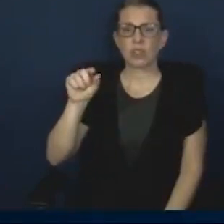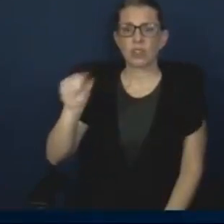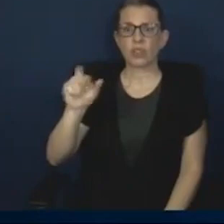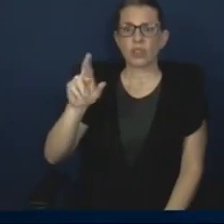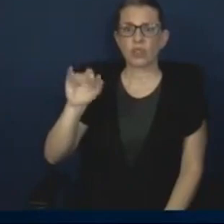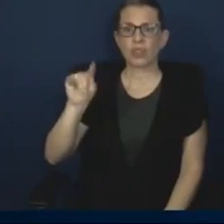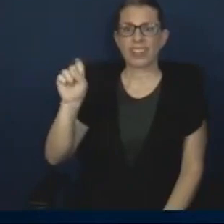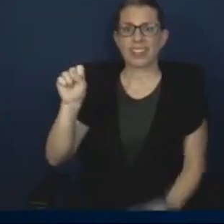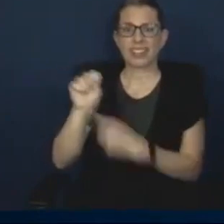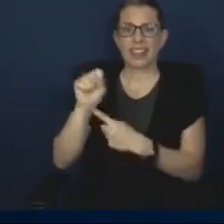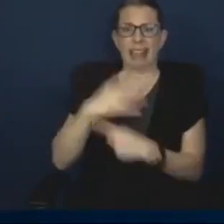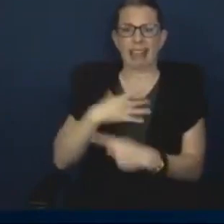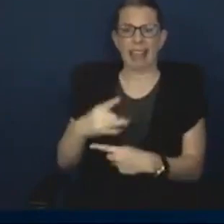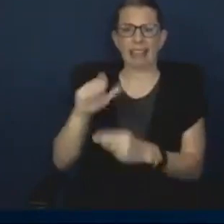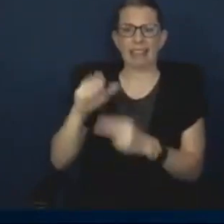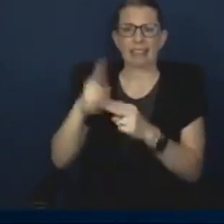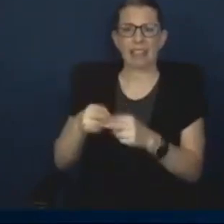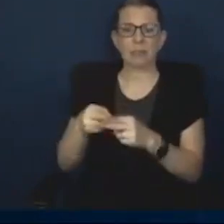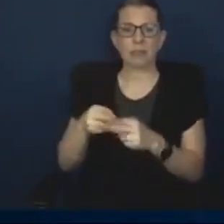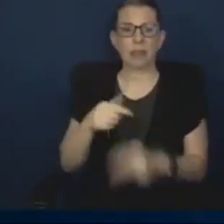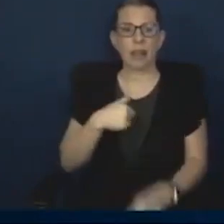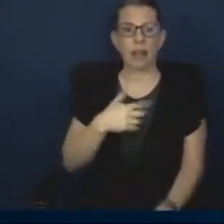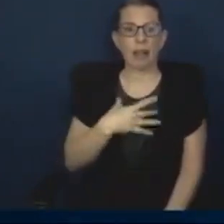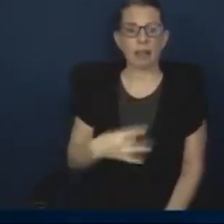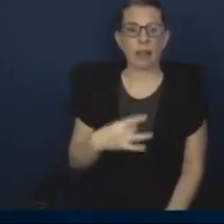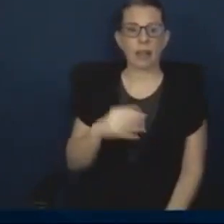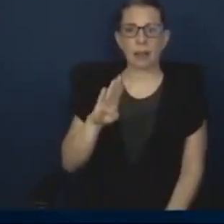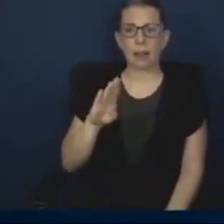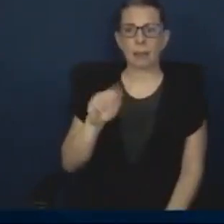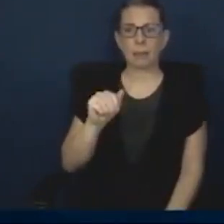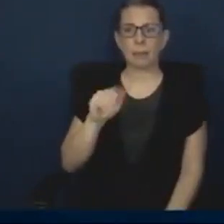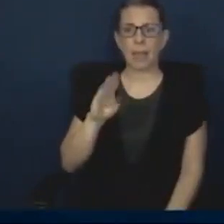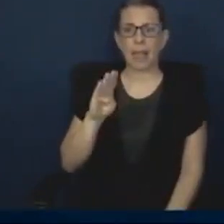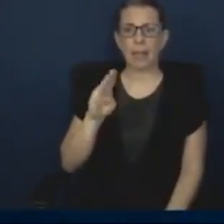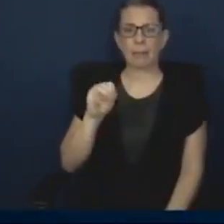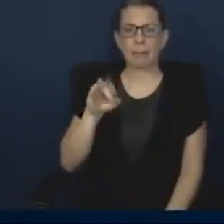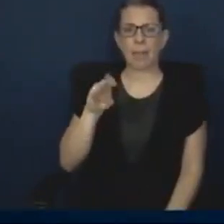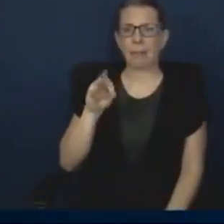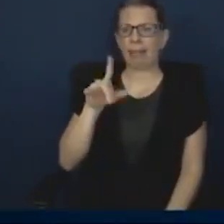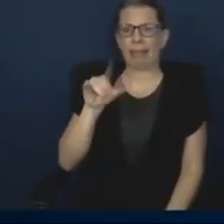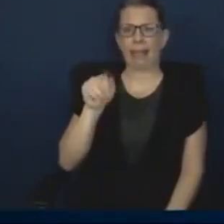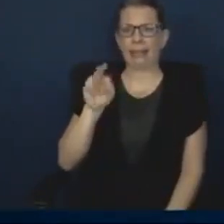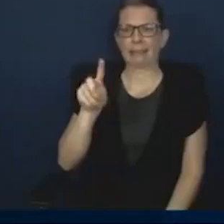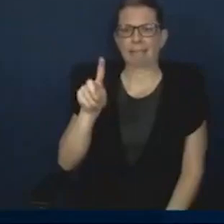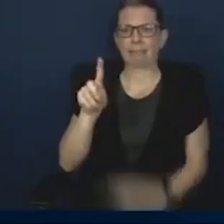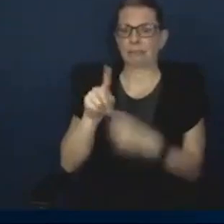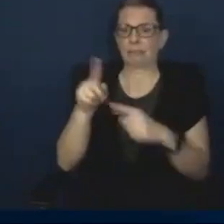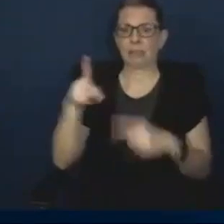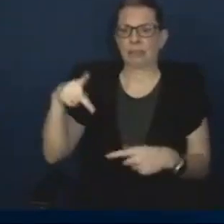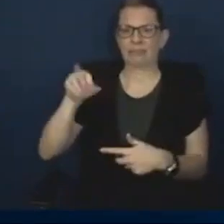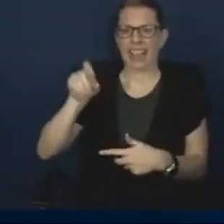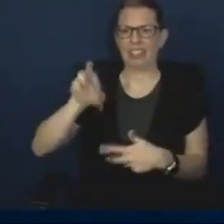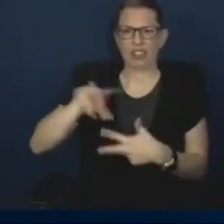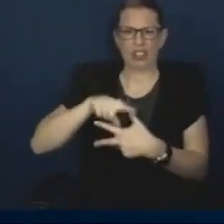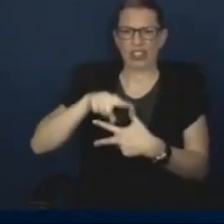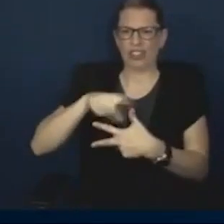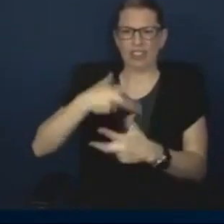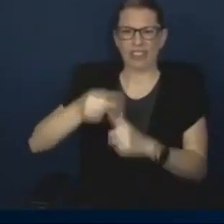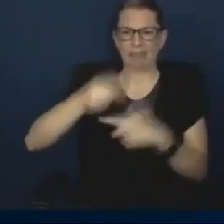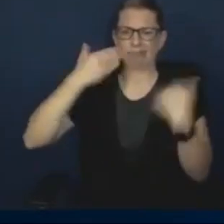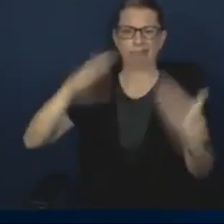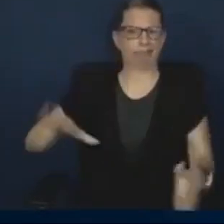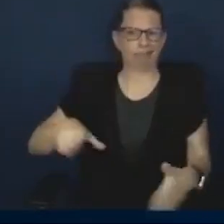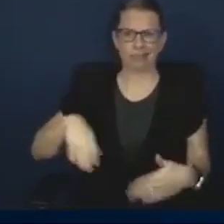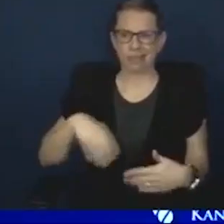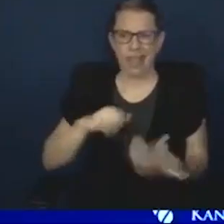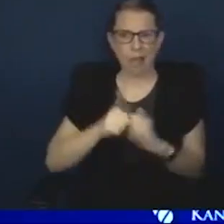sense. I like Bam Lam Invimab because it's cool to say, but whatever that name of the Pfizer vaccine. Well, I think there was that discussion of this on TWIV